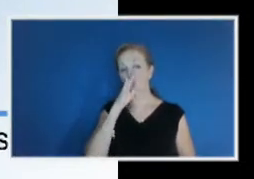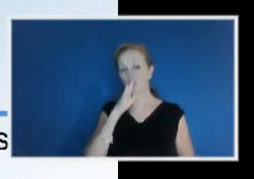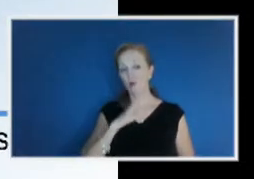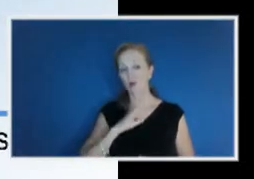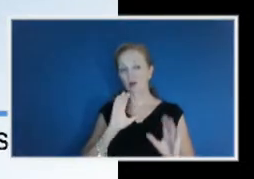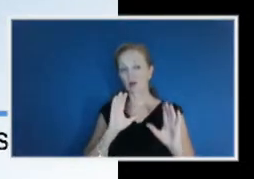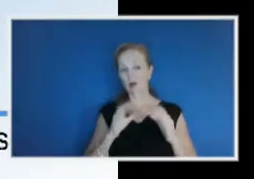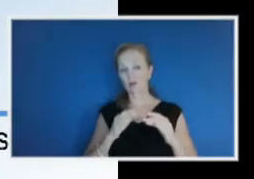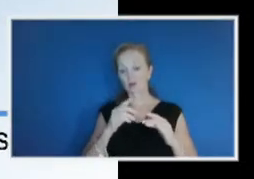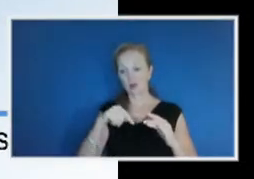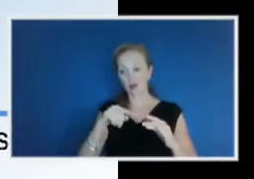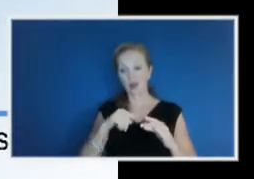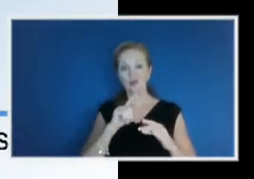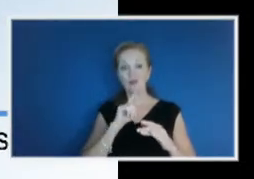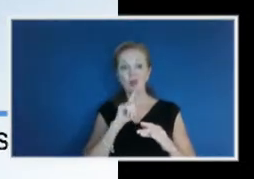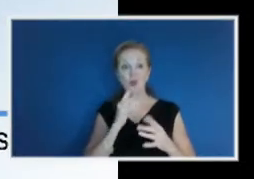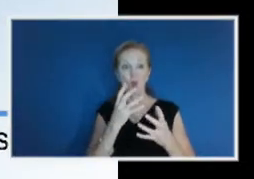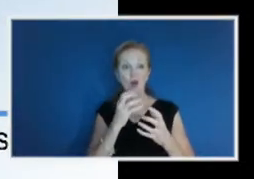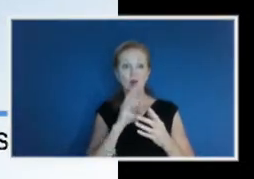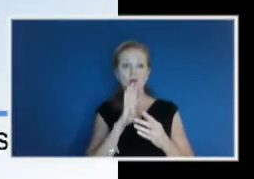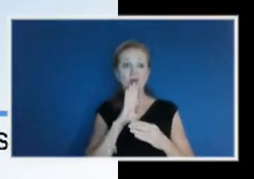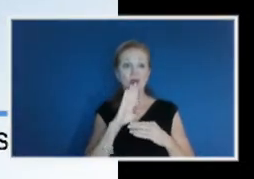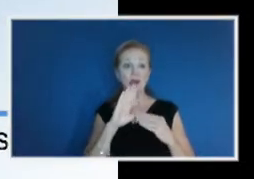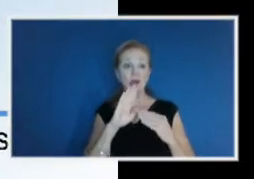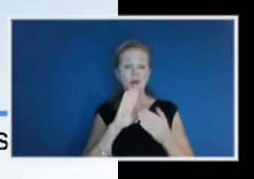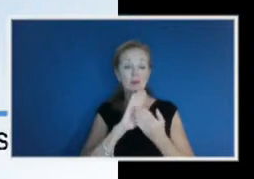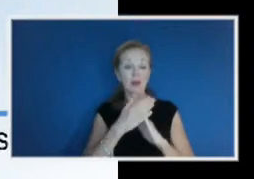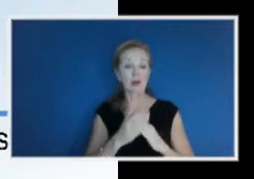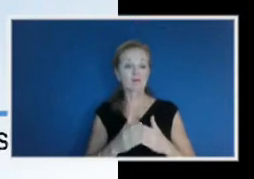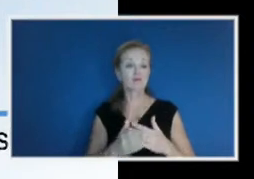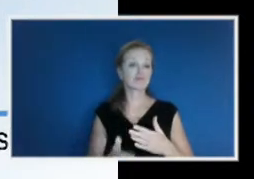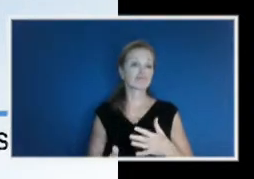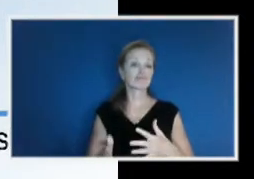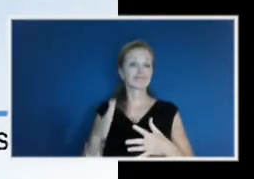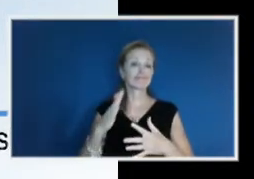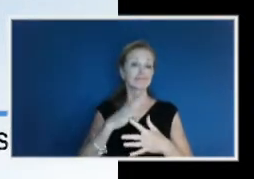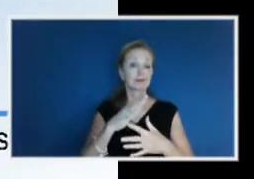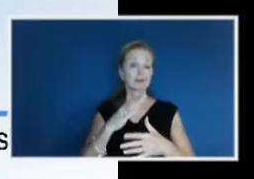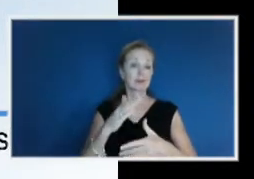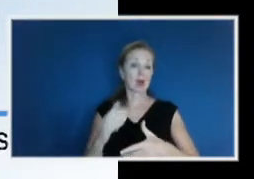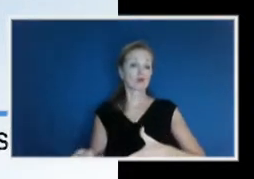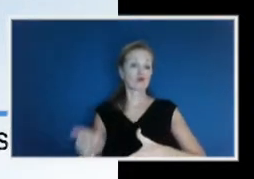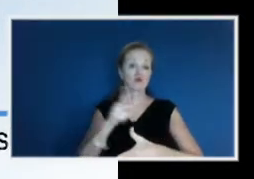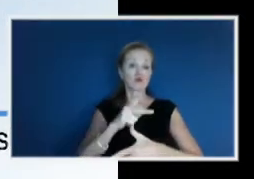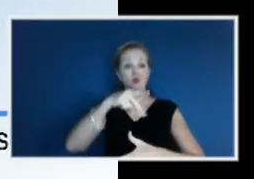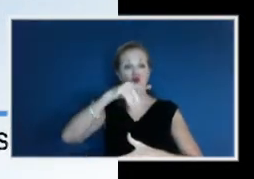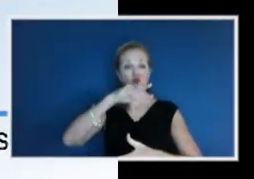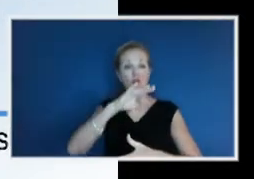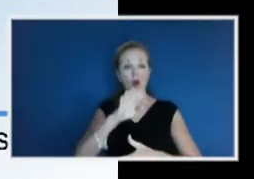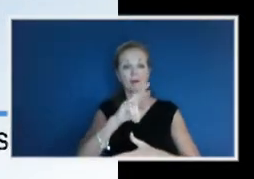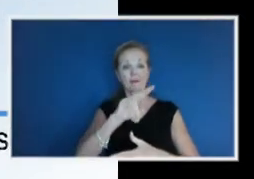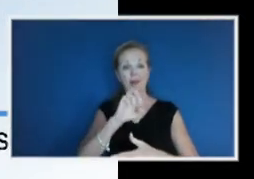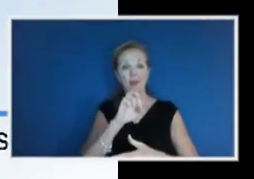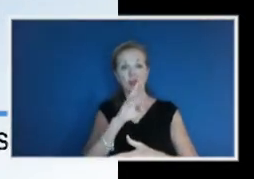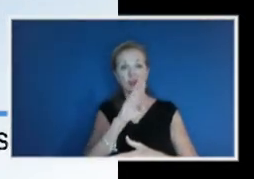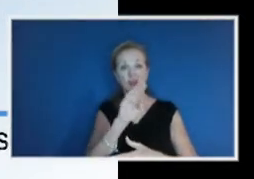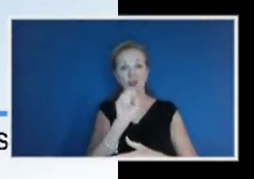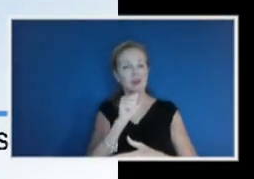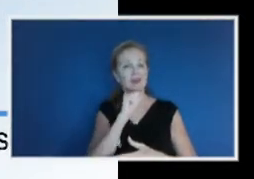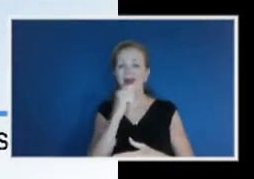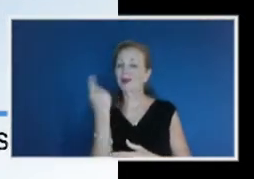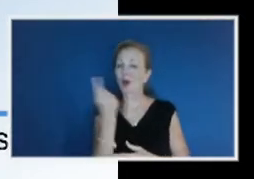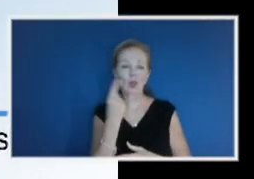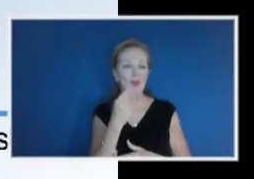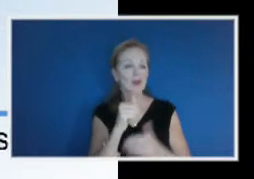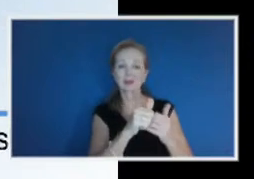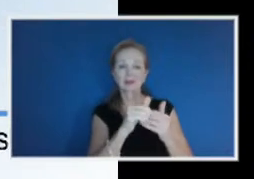to become prime vendors. I always stress to people, these programs are not only subcontracting programs. If anything,